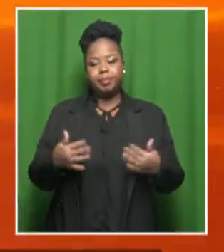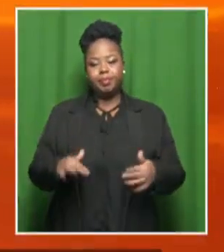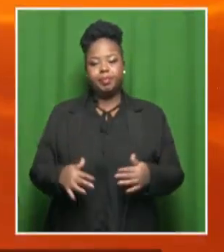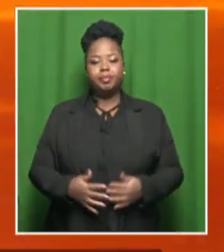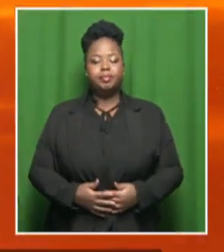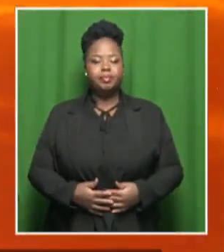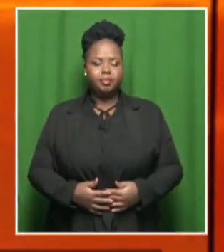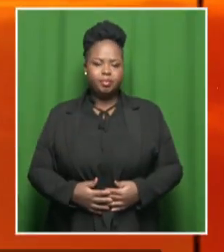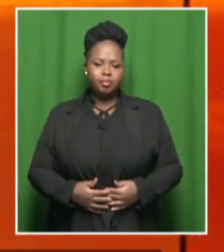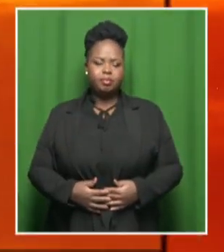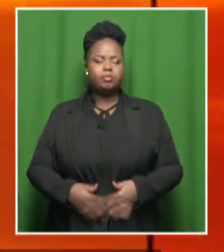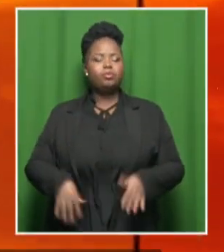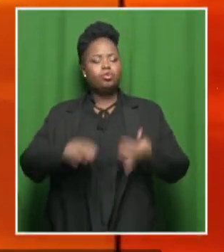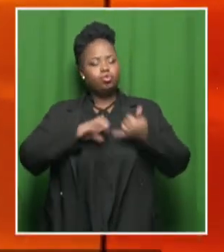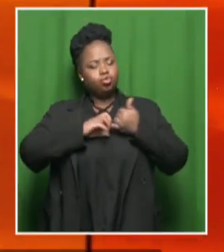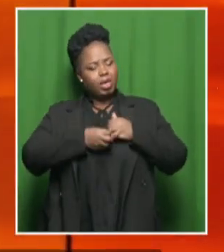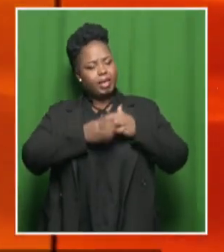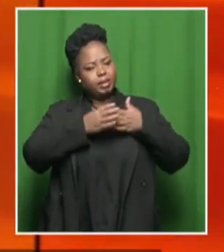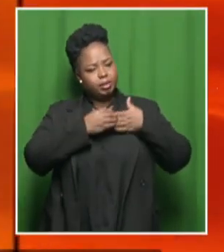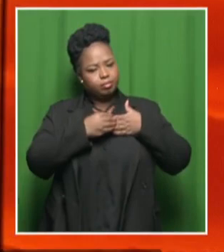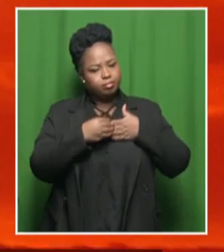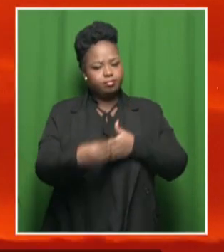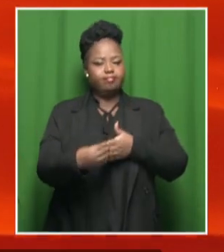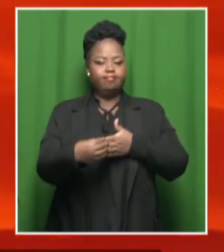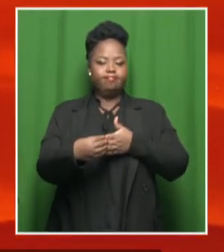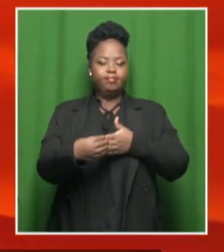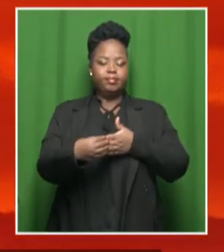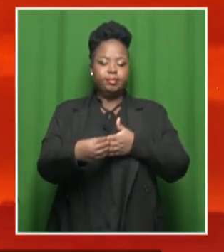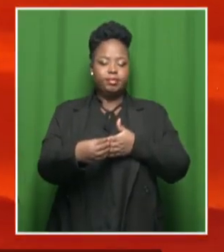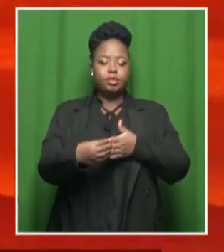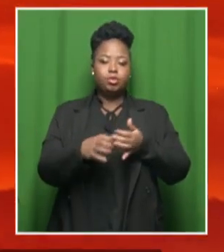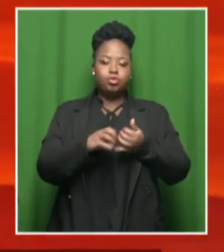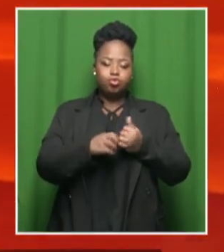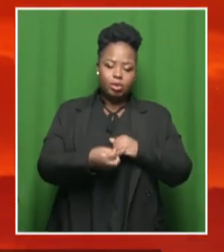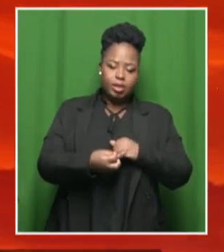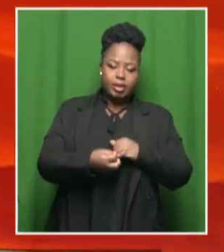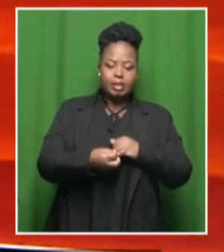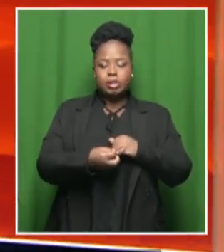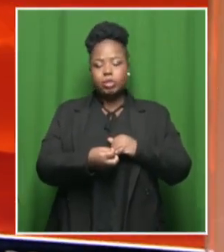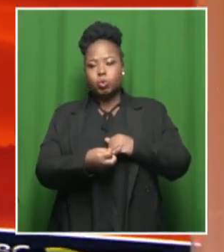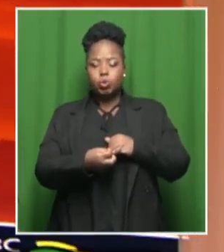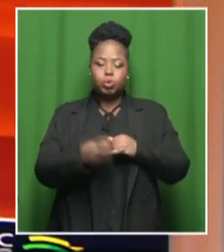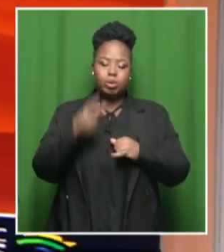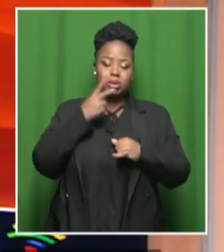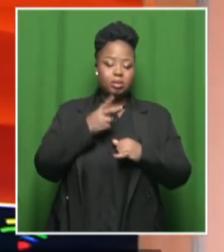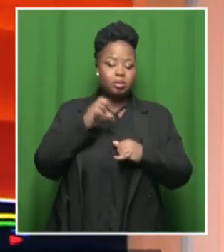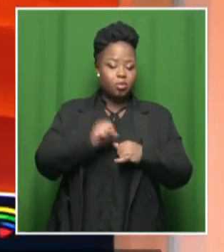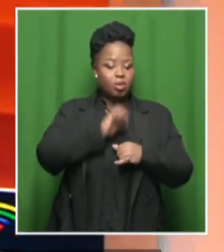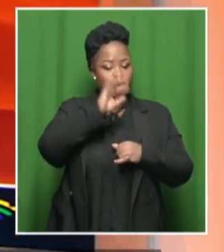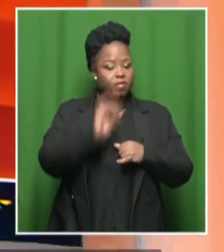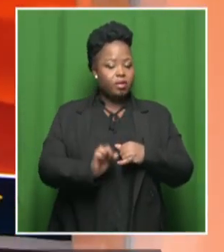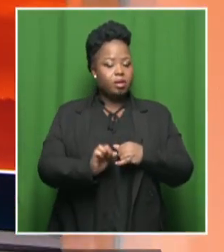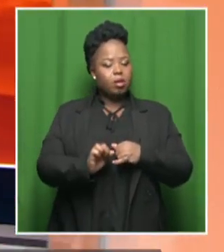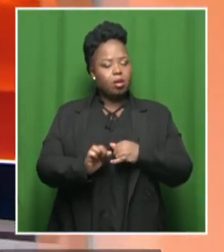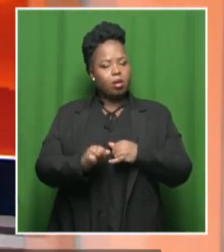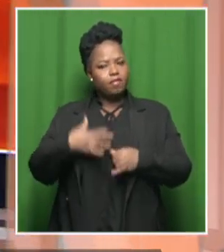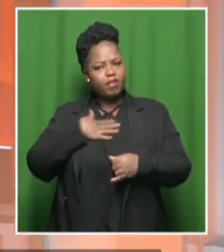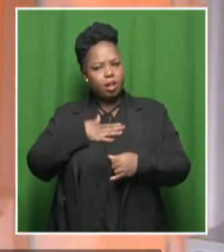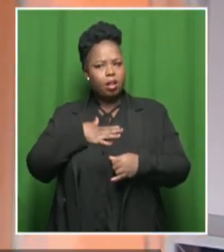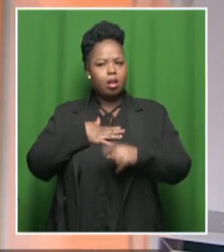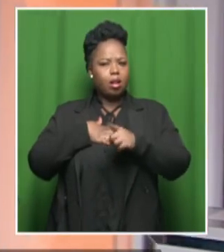leading the way in terms of trying to seek what South Africa believes is justice for the people of